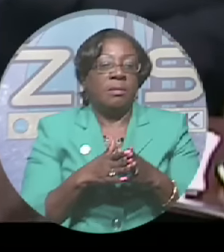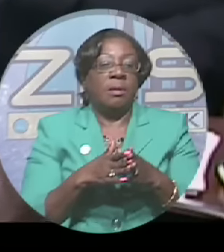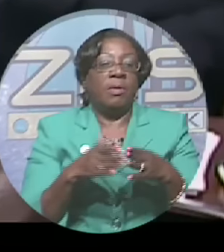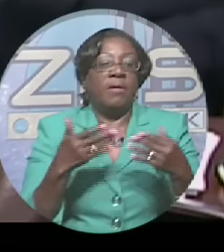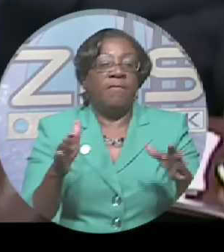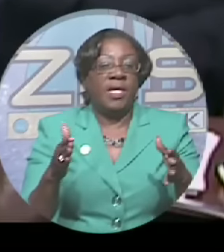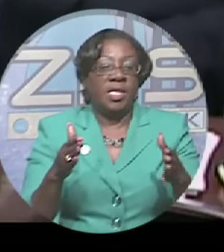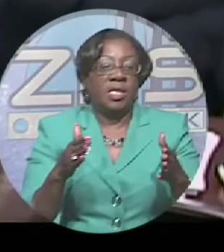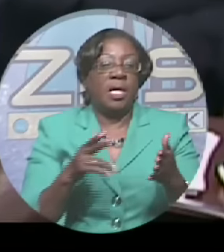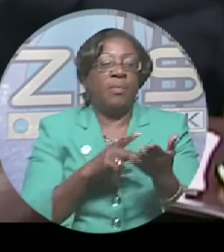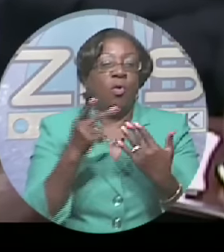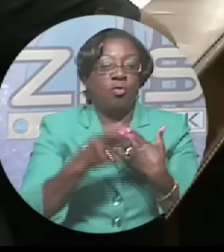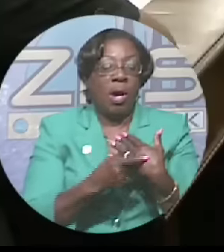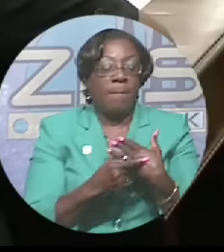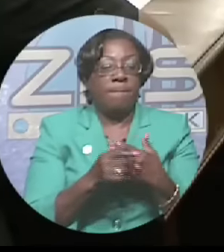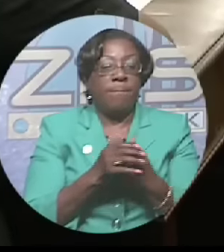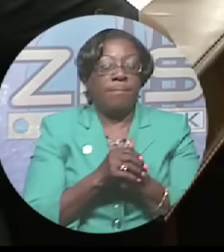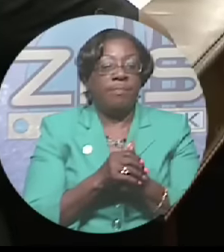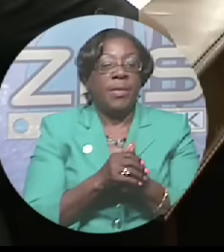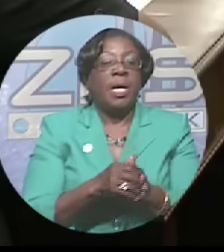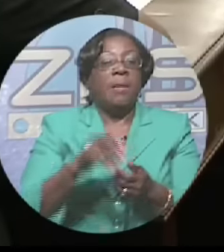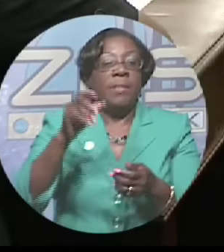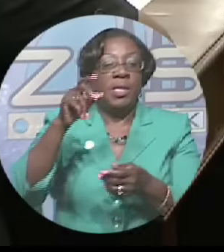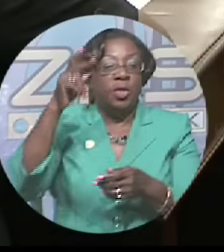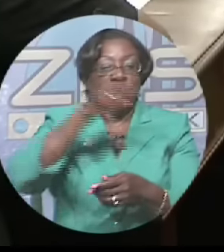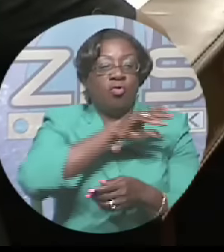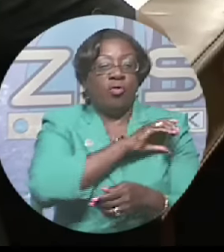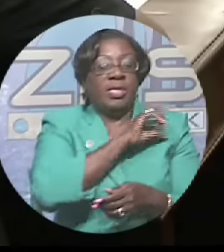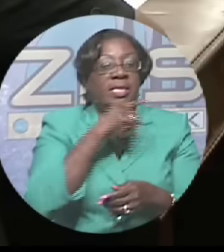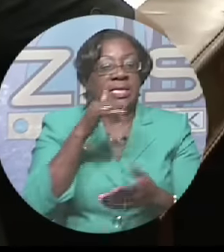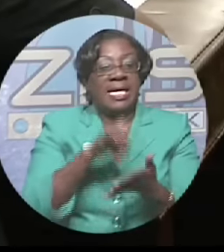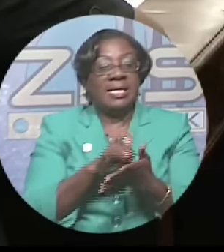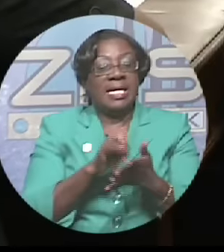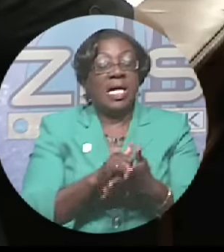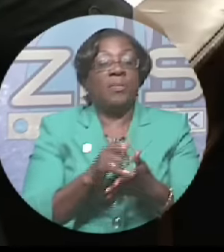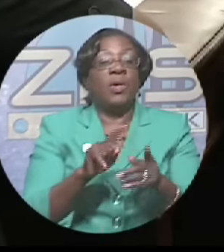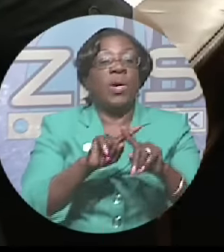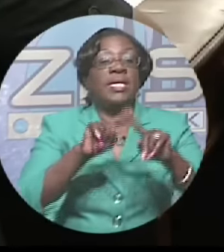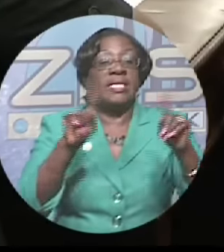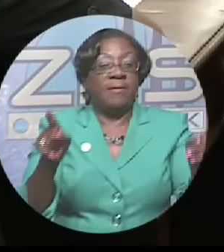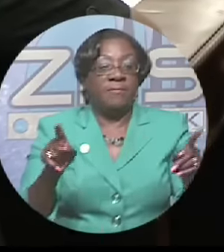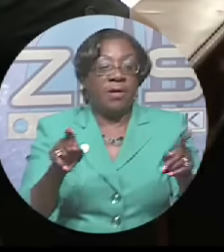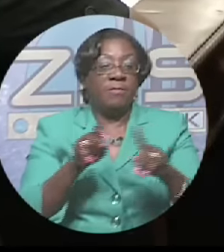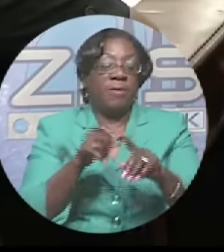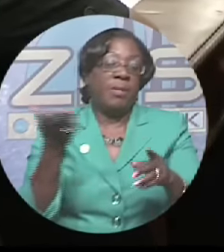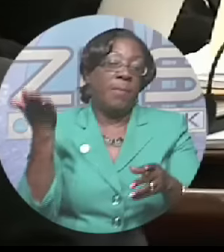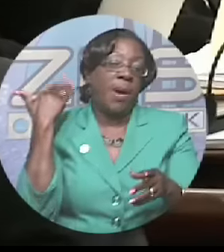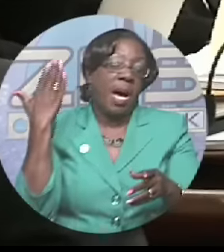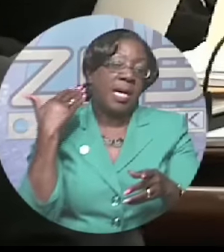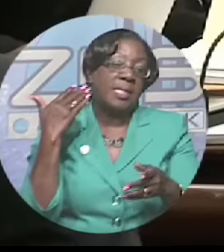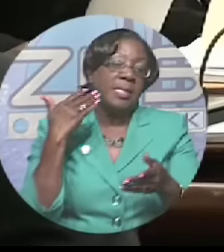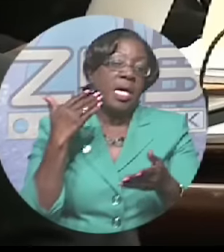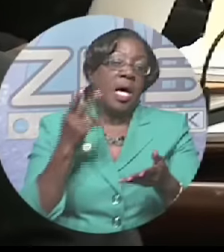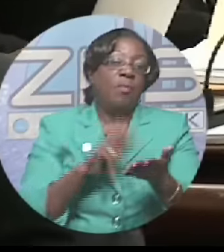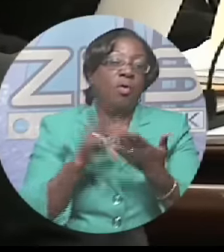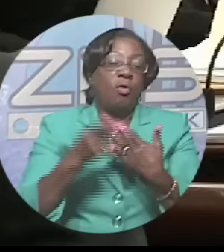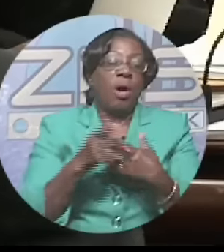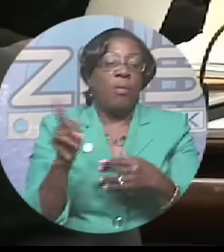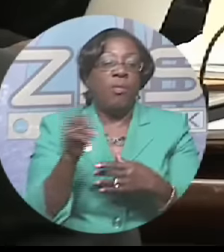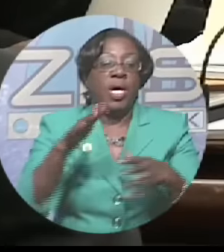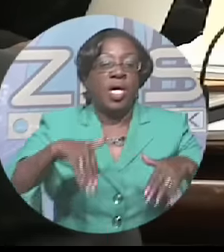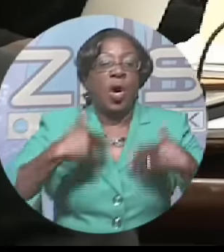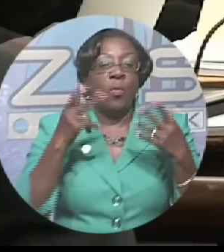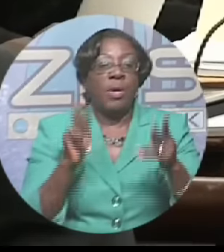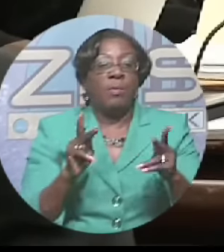certification on completion of the apprenticeship. Mr. Christie stressed that it will be quite different from the former administration's program where young people